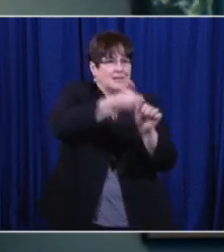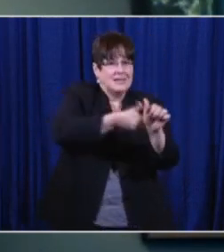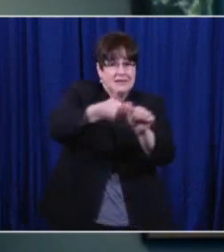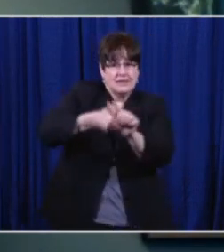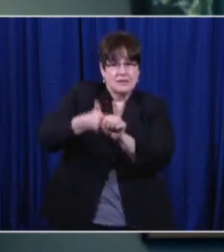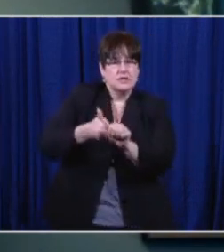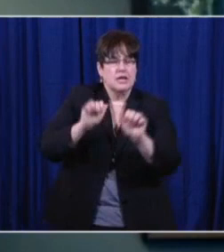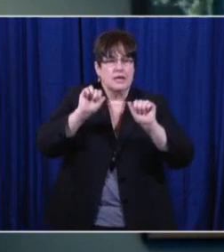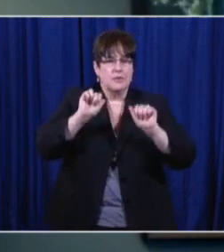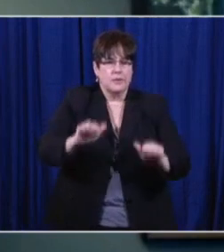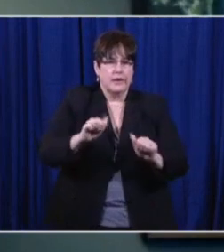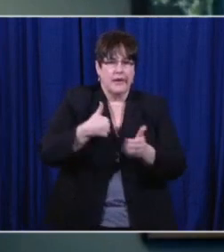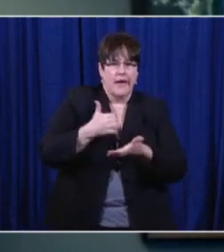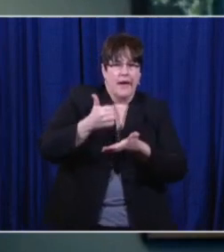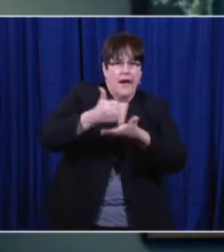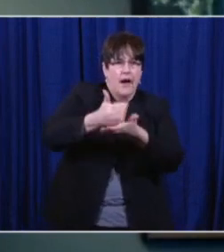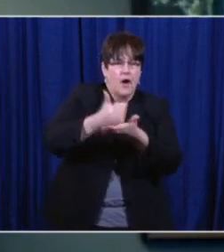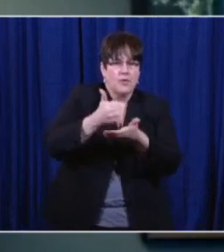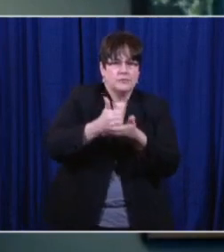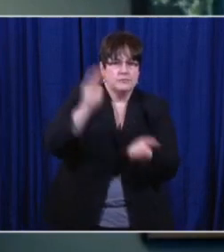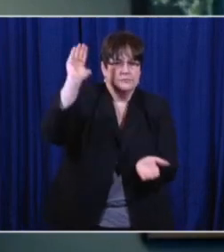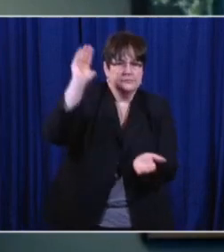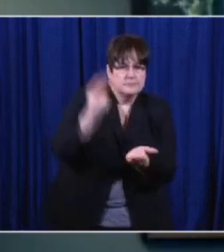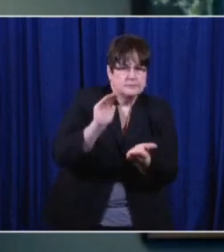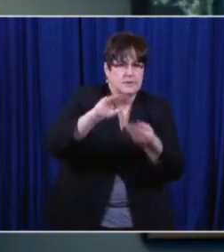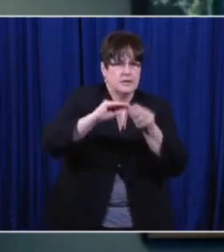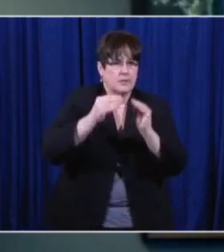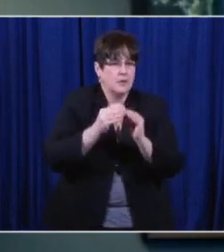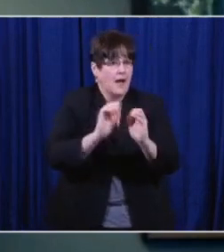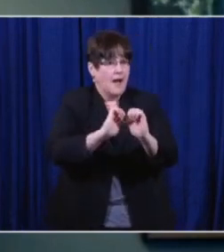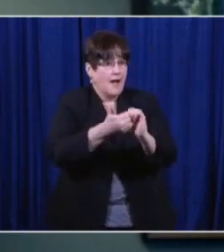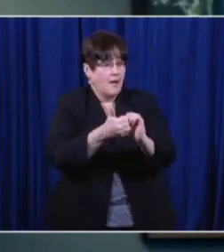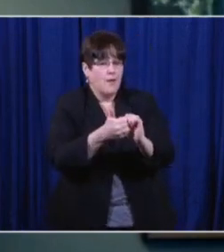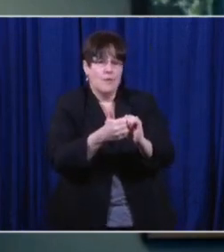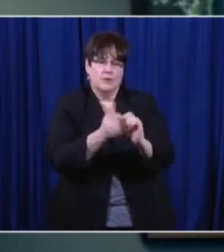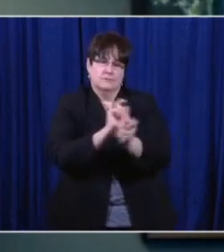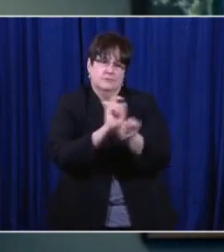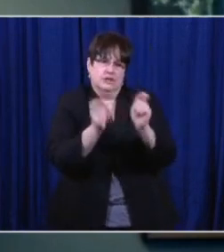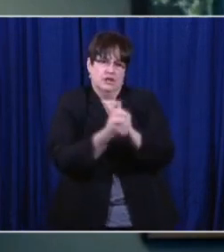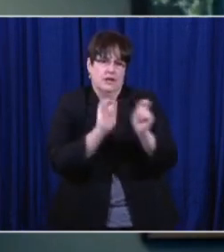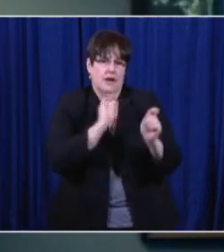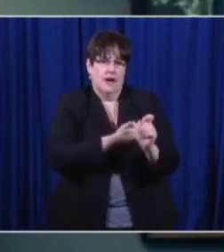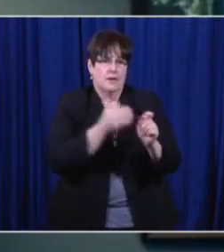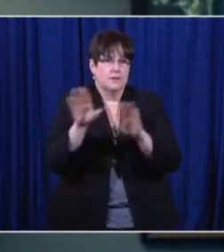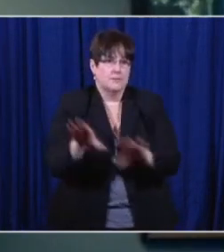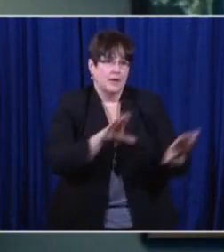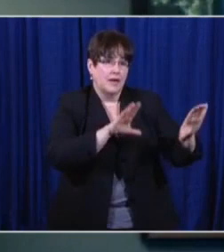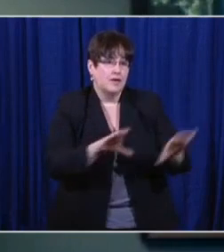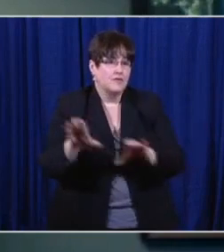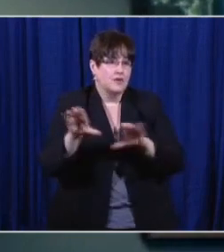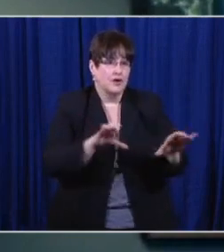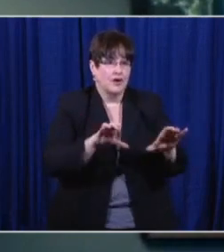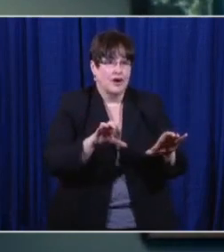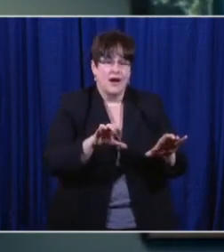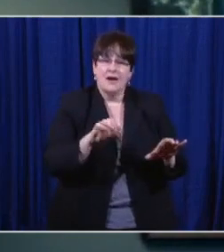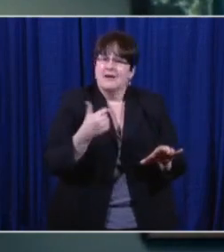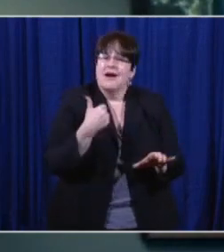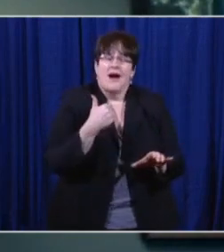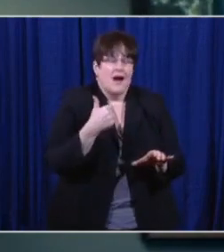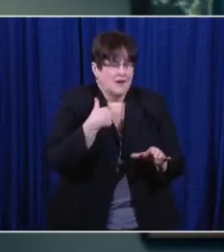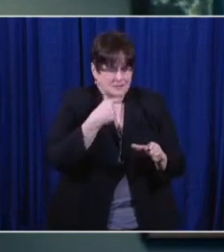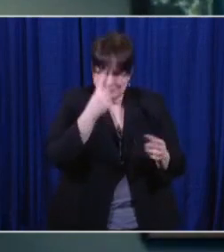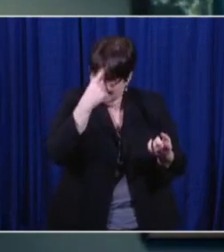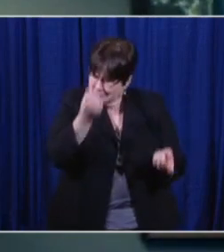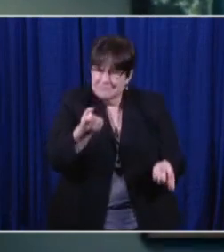individually if we make some critical behavior changes. And I already told you, I want to get back to life as usual too.